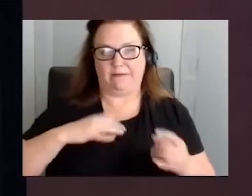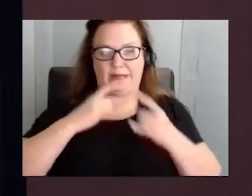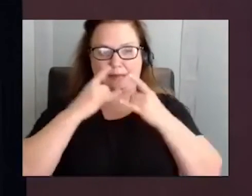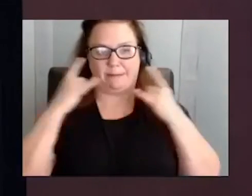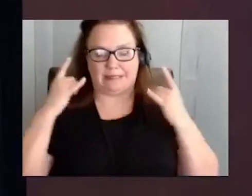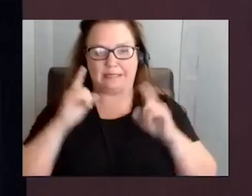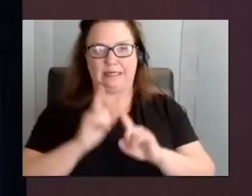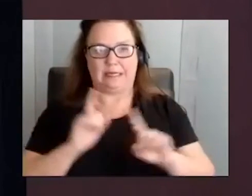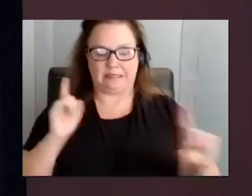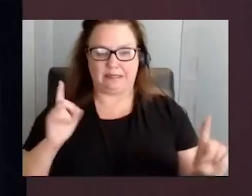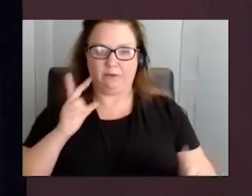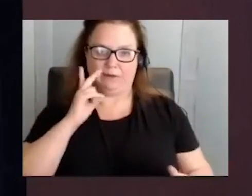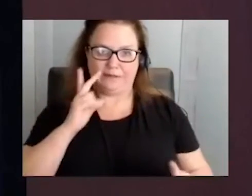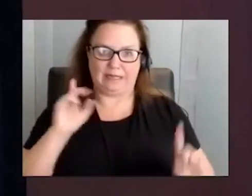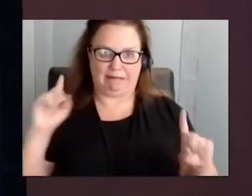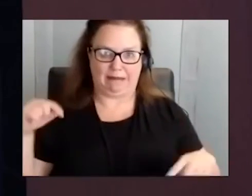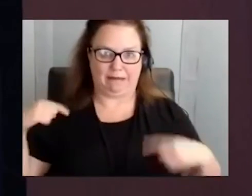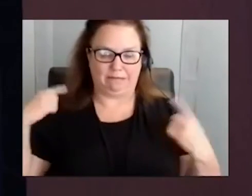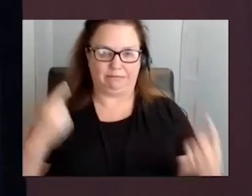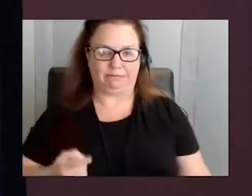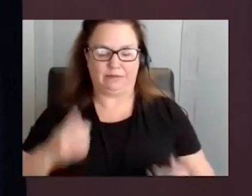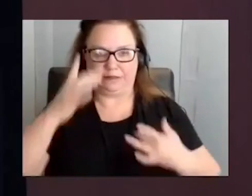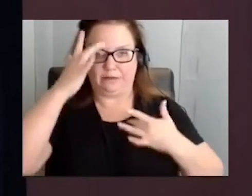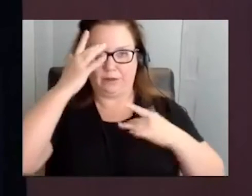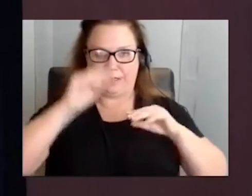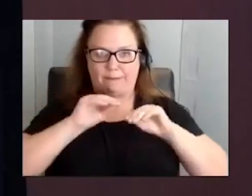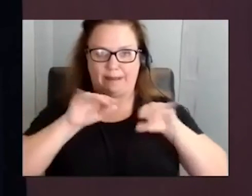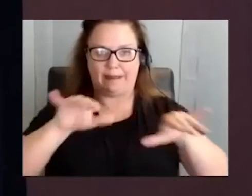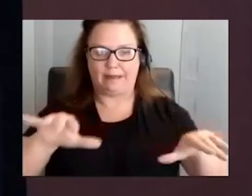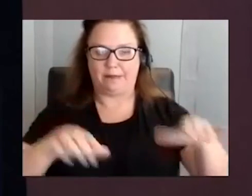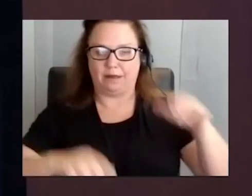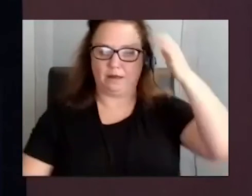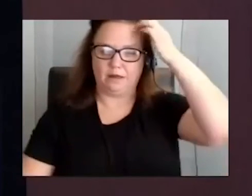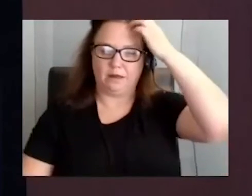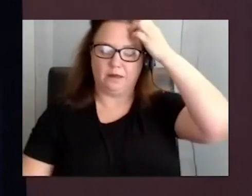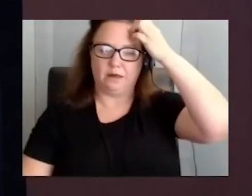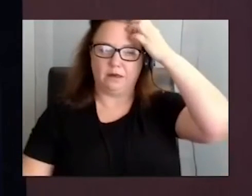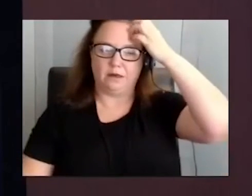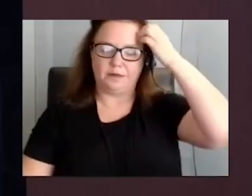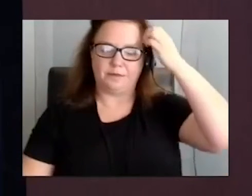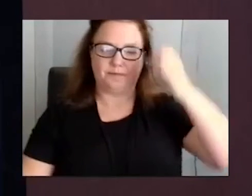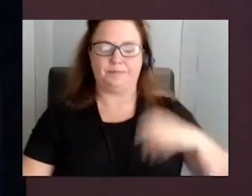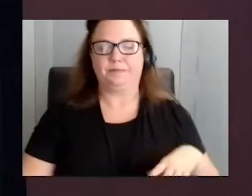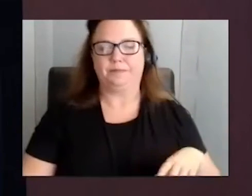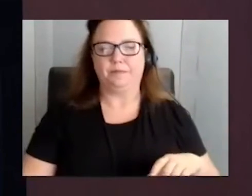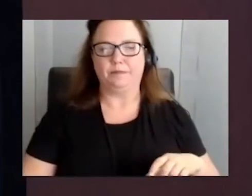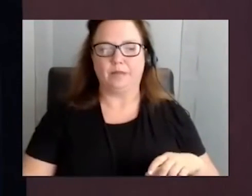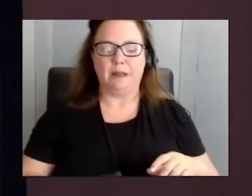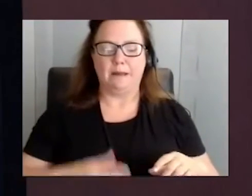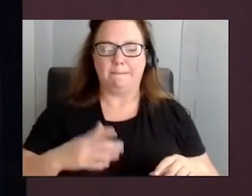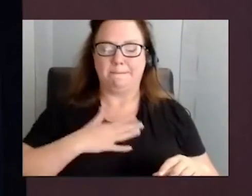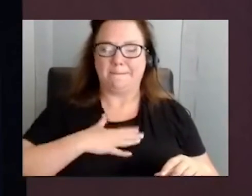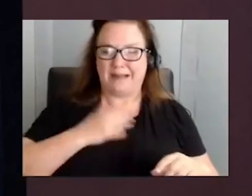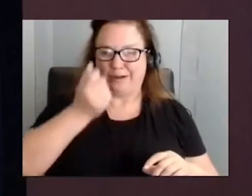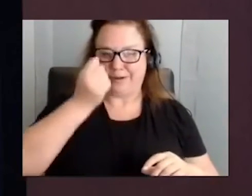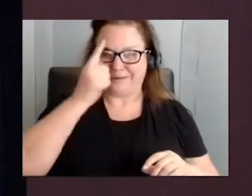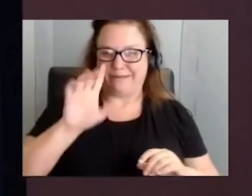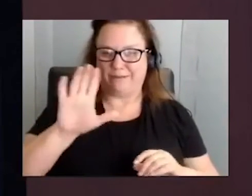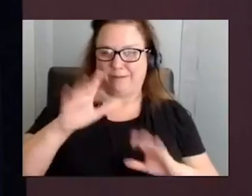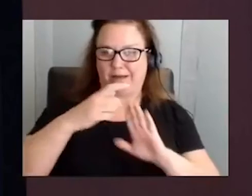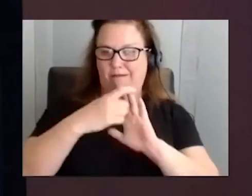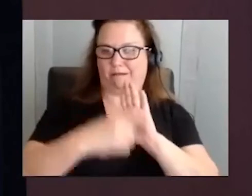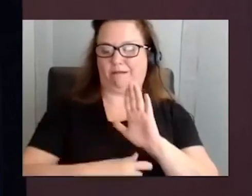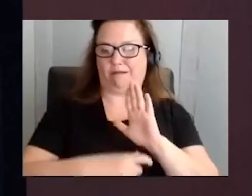and we've seen that throughout the pandemic. And what I took away from the article was really the importance